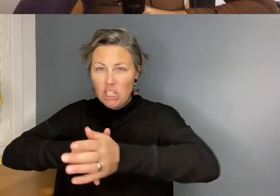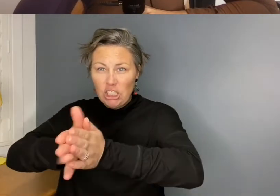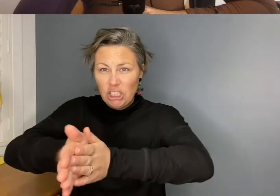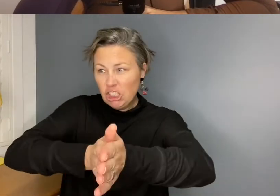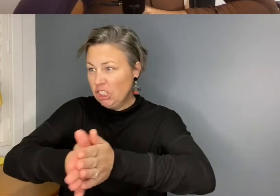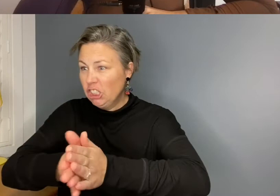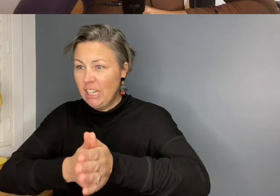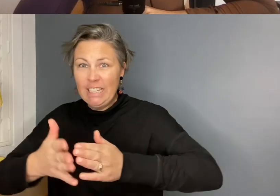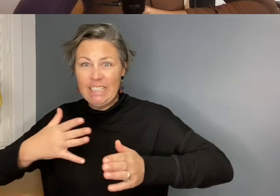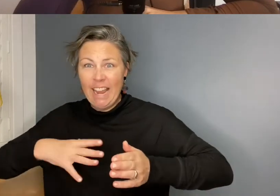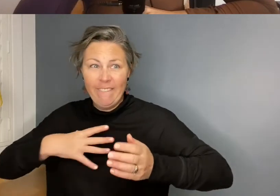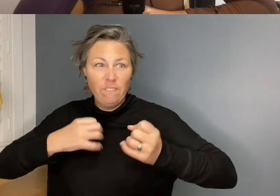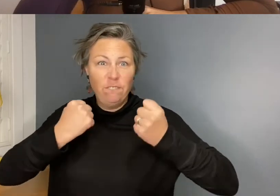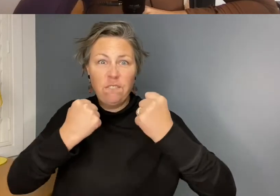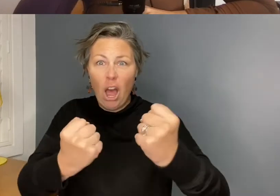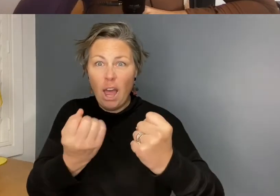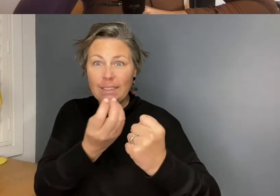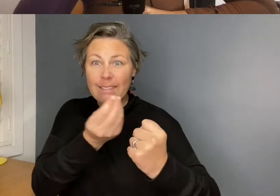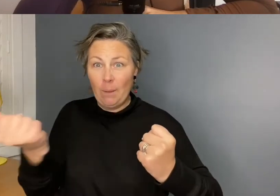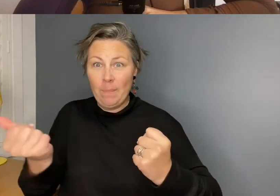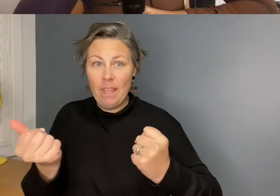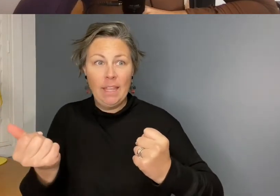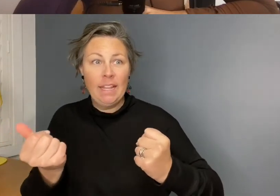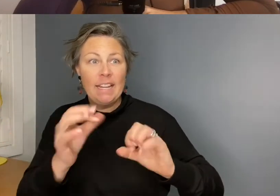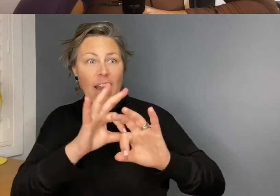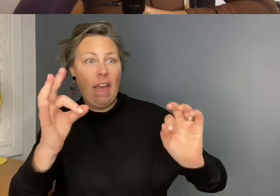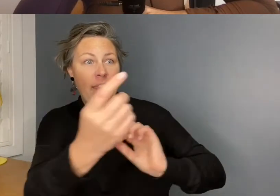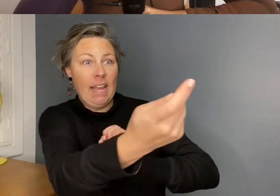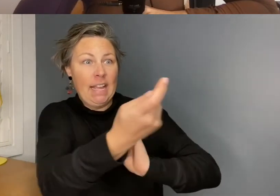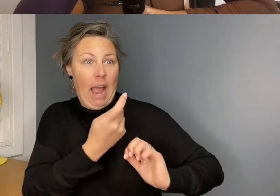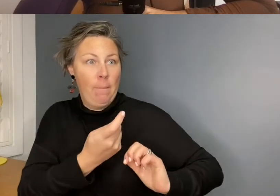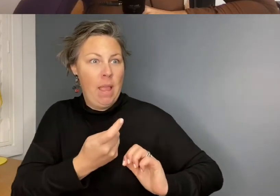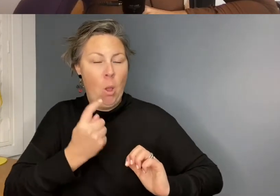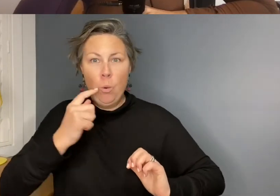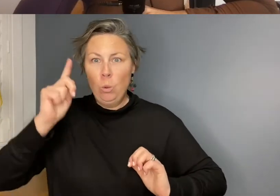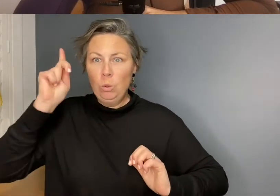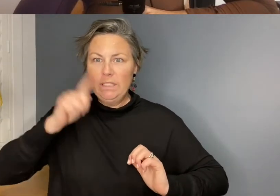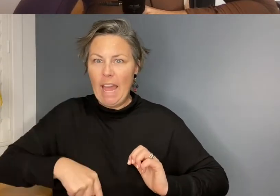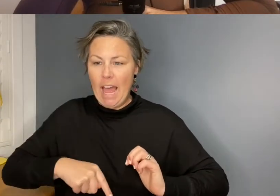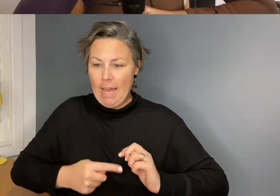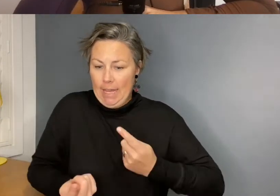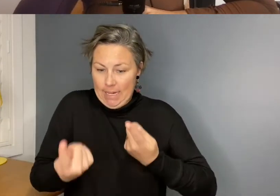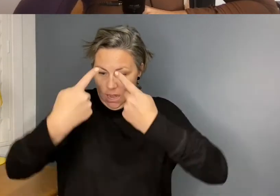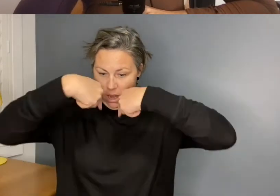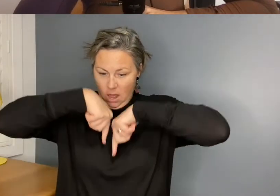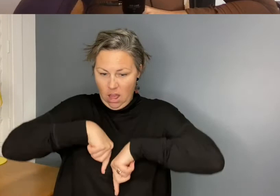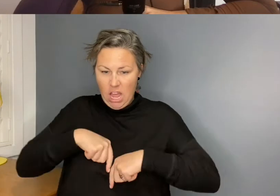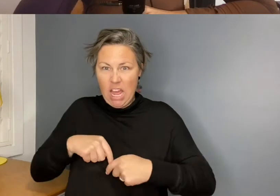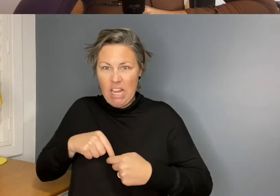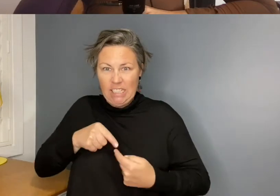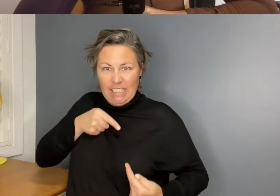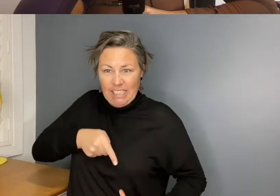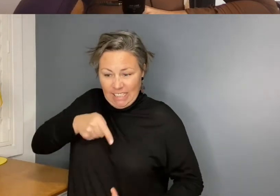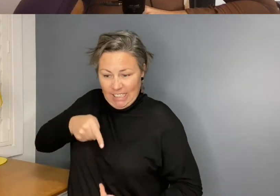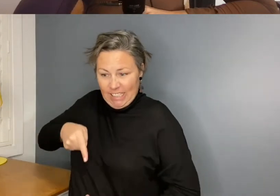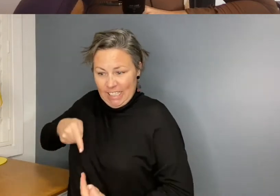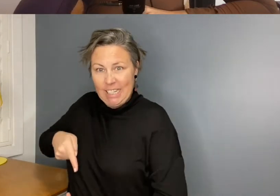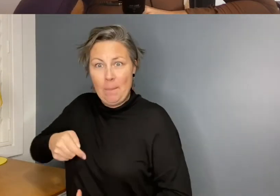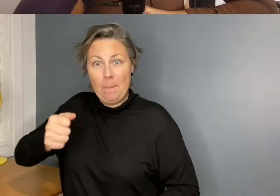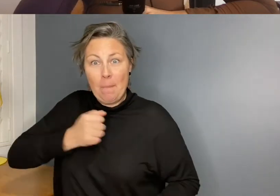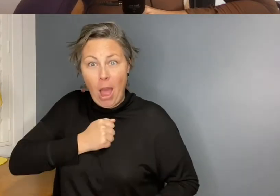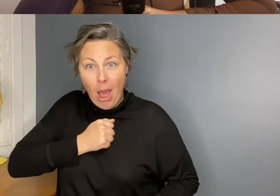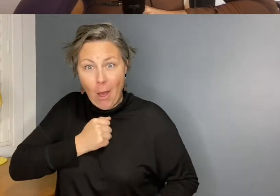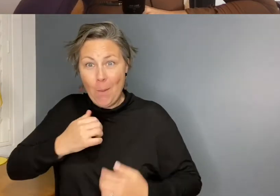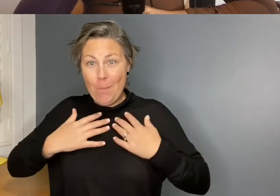in psoriasis or type 1 diabetes or rheumatoid arthritis or Hashimoto's thyroiditis. So we don't want a strong